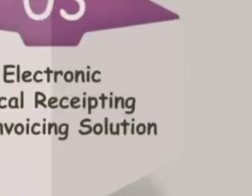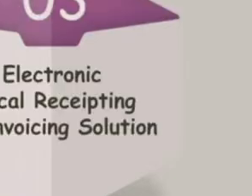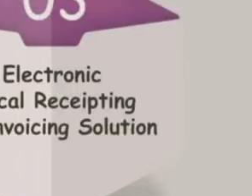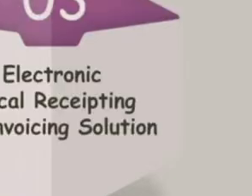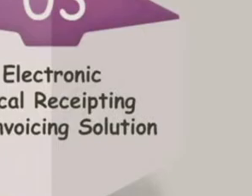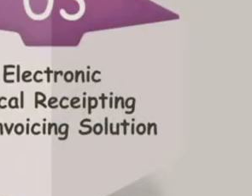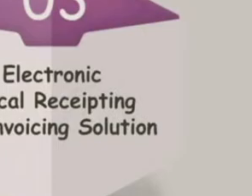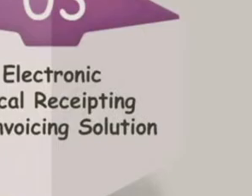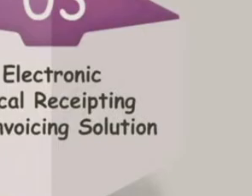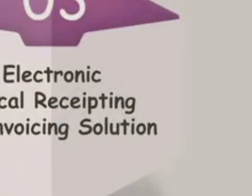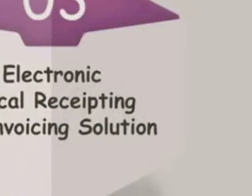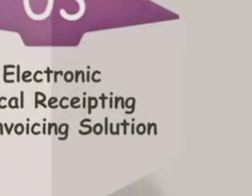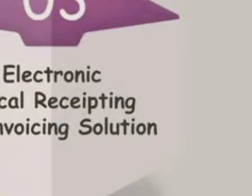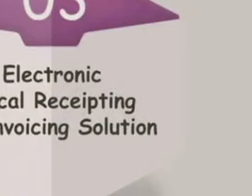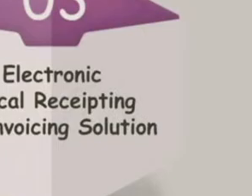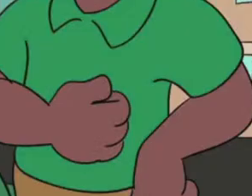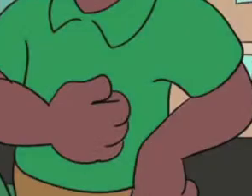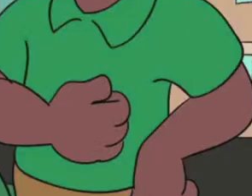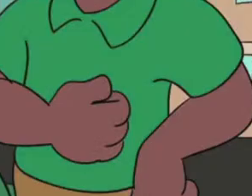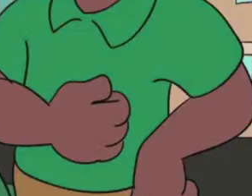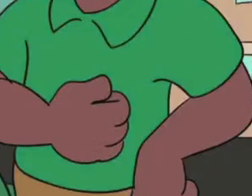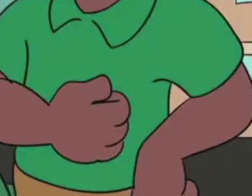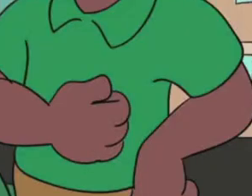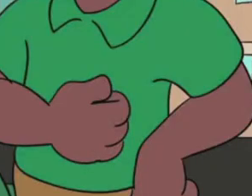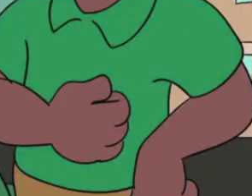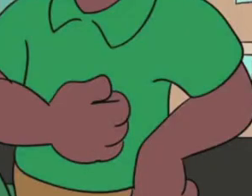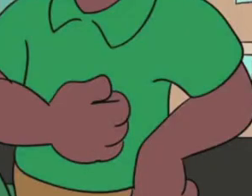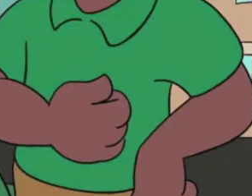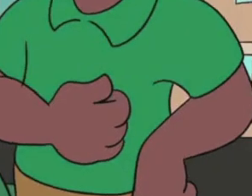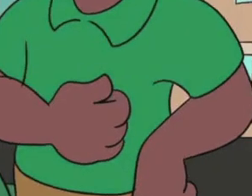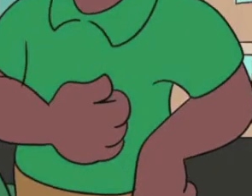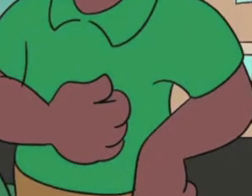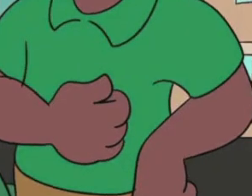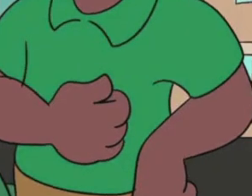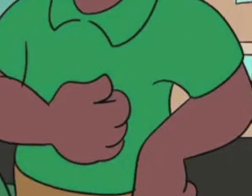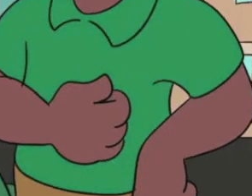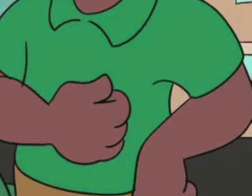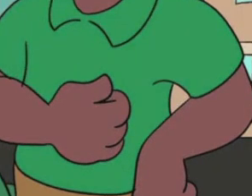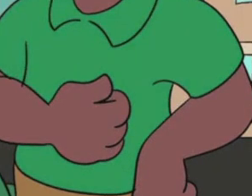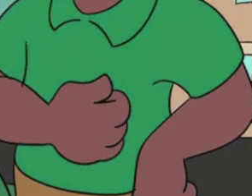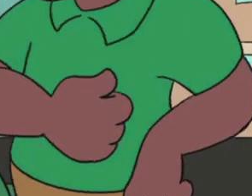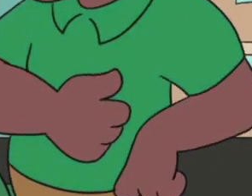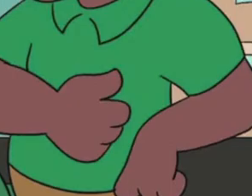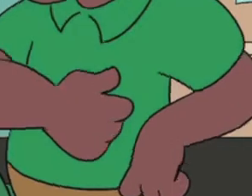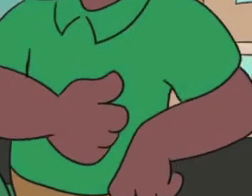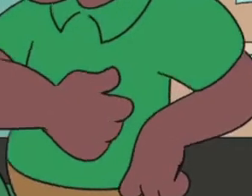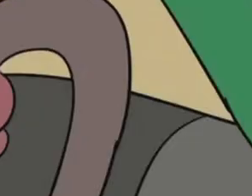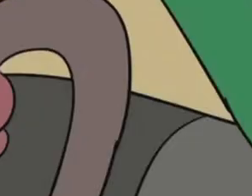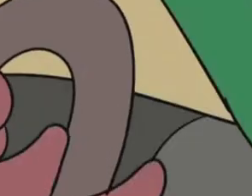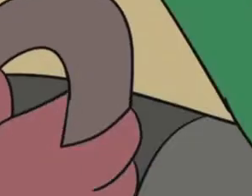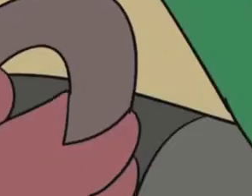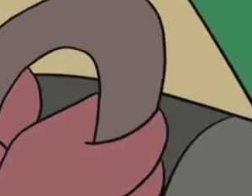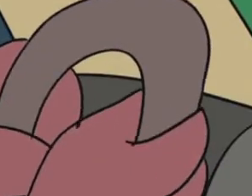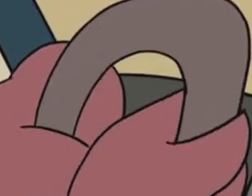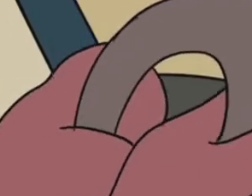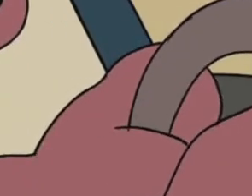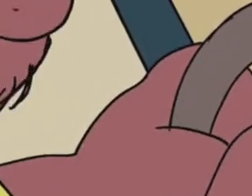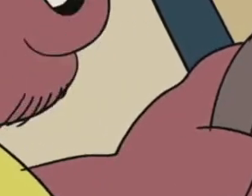receipting, and invoicing solution, which have turned my business around. You know I need to be on top of my game to protect my